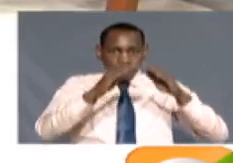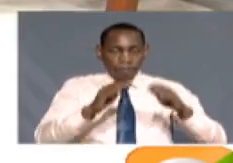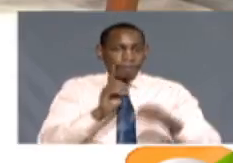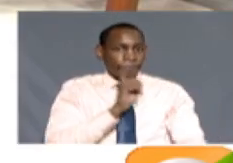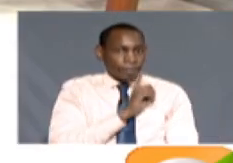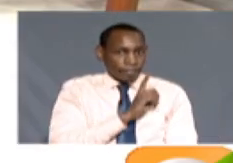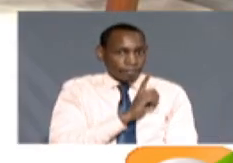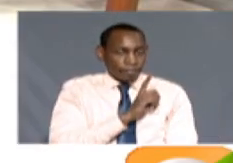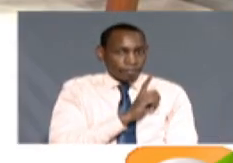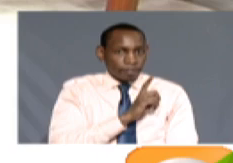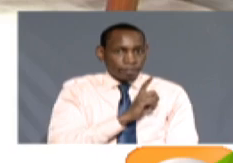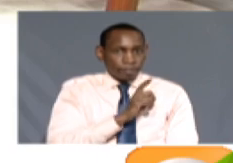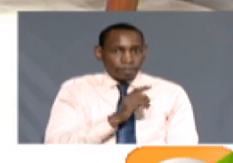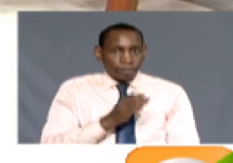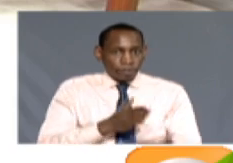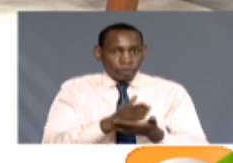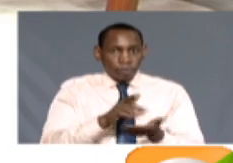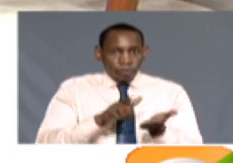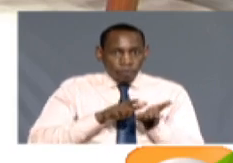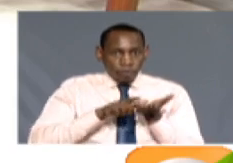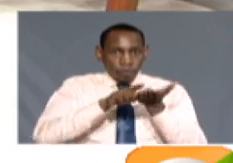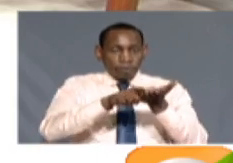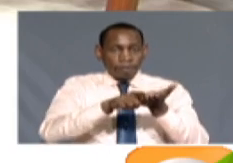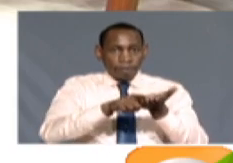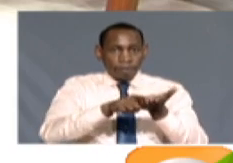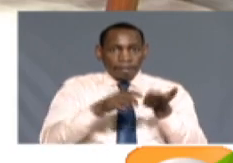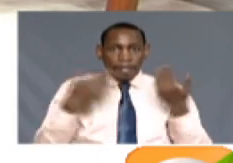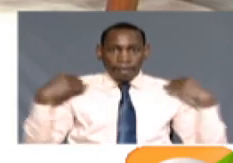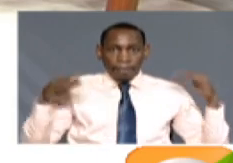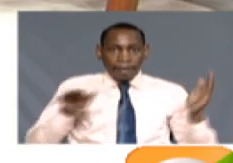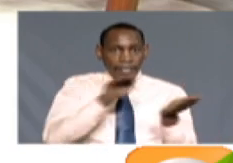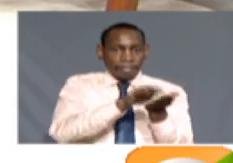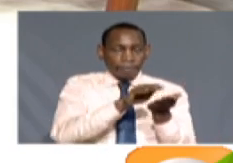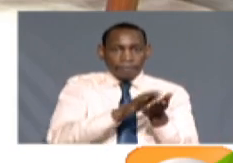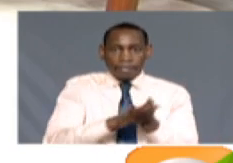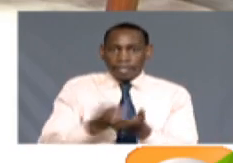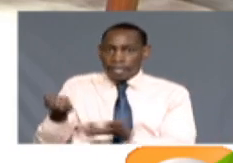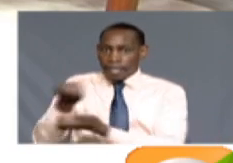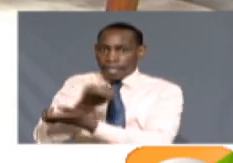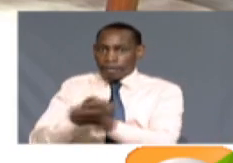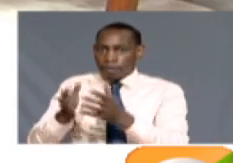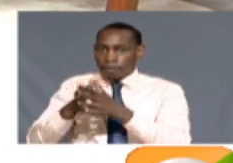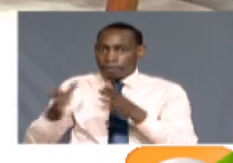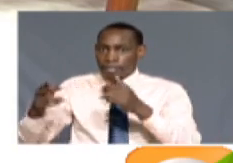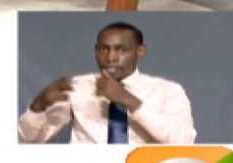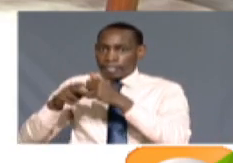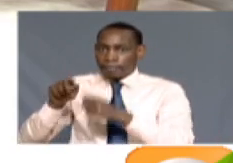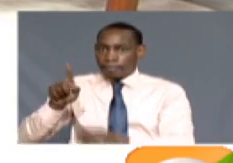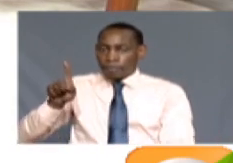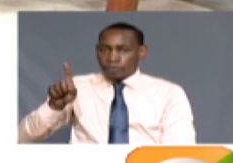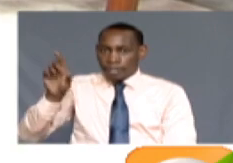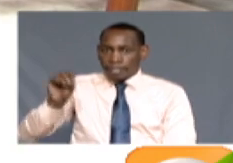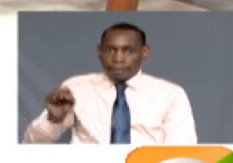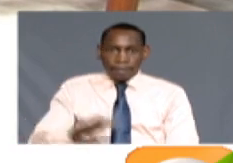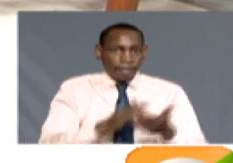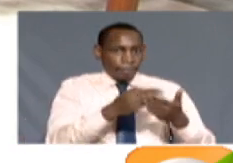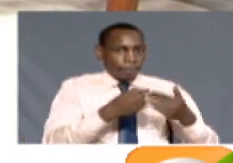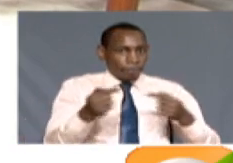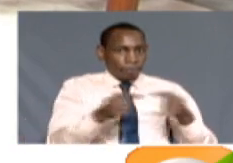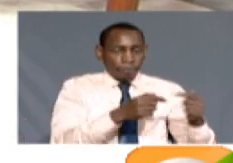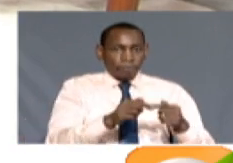Yeah, it was on a pay slip from Barclays Bank. And the economy grew to 7.1. When we went fighting, we were at 7.1.